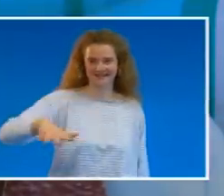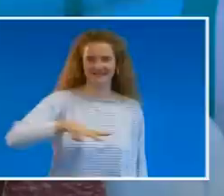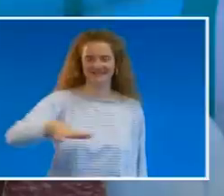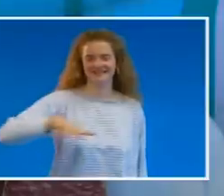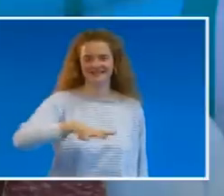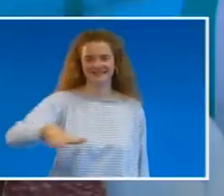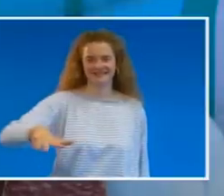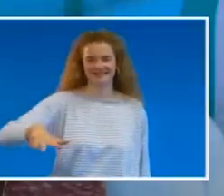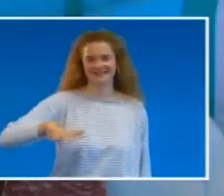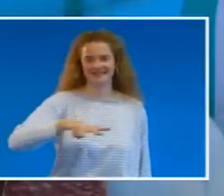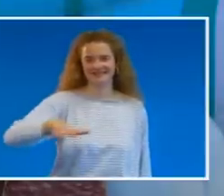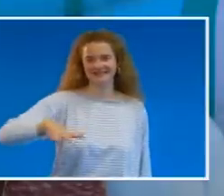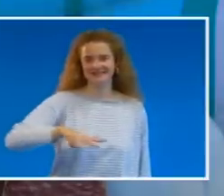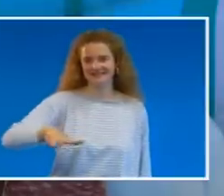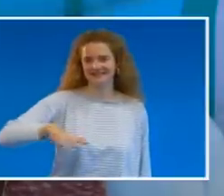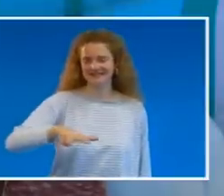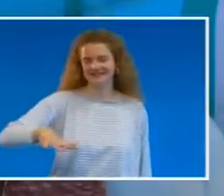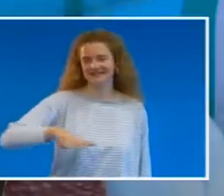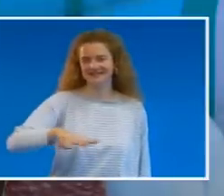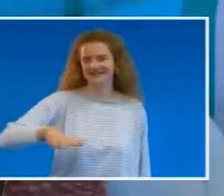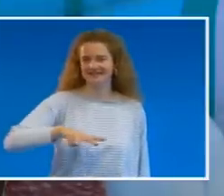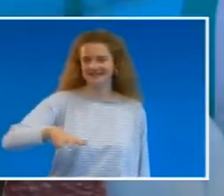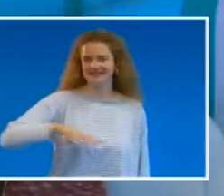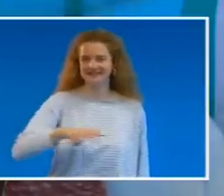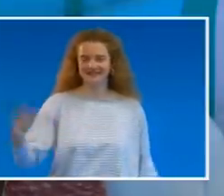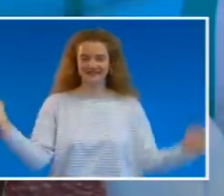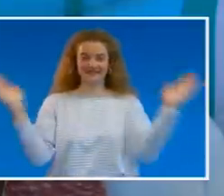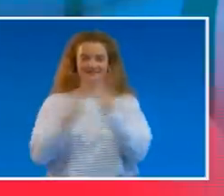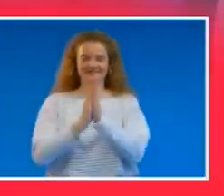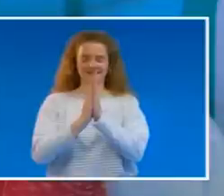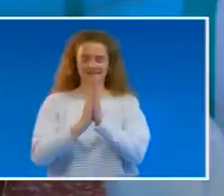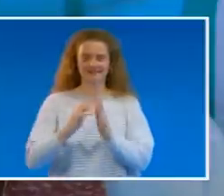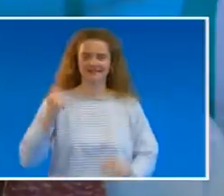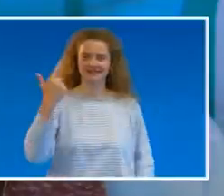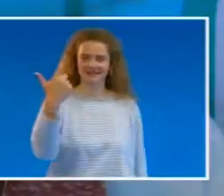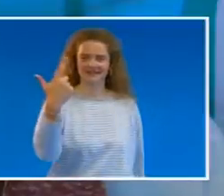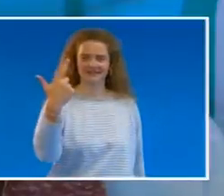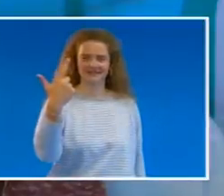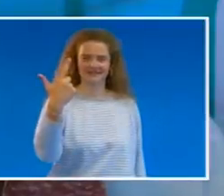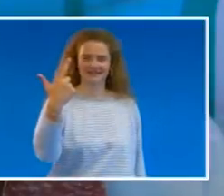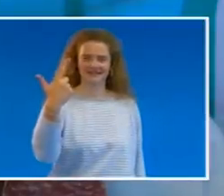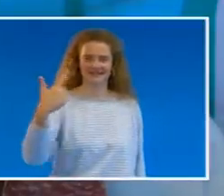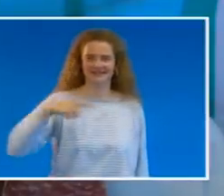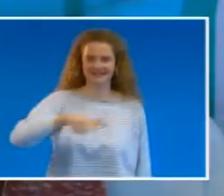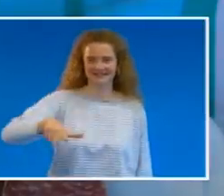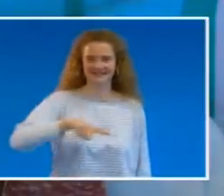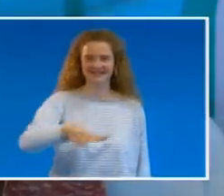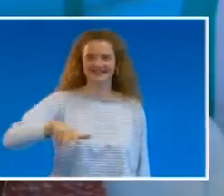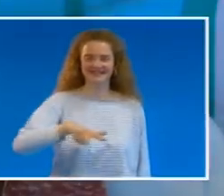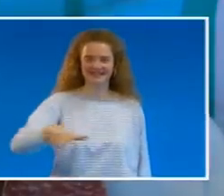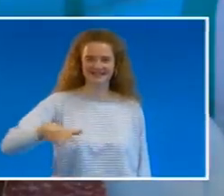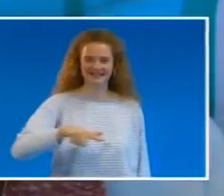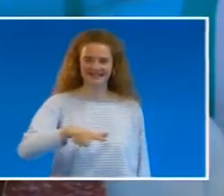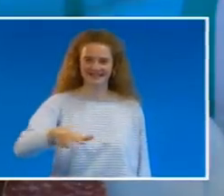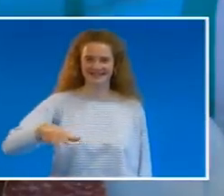sausages frying in a pan, all of a sudden one went bang. Two fat sausages